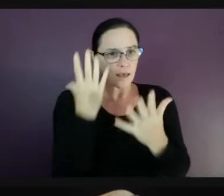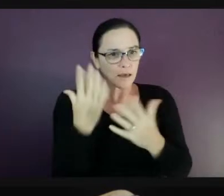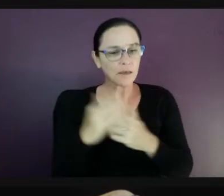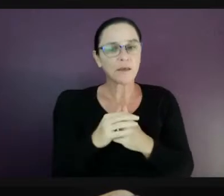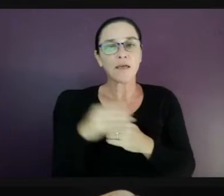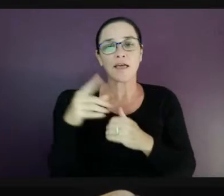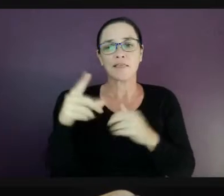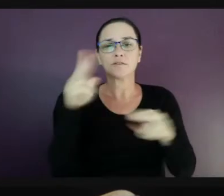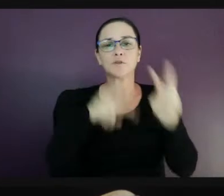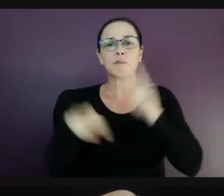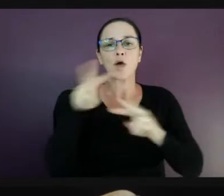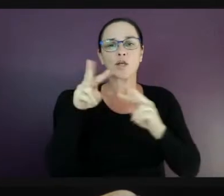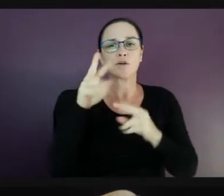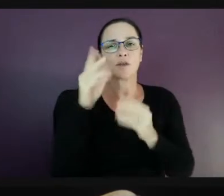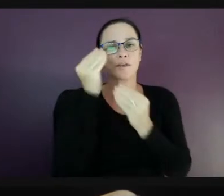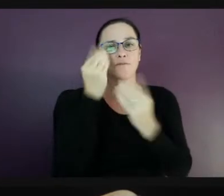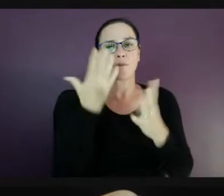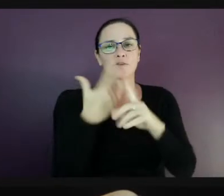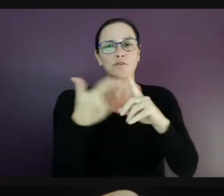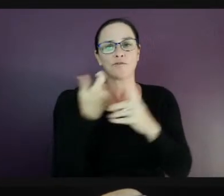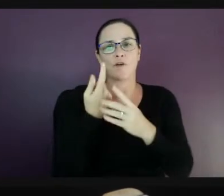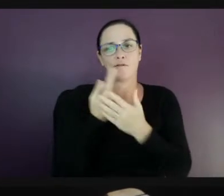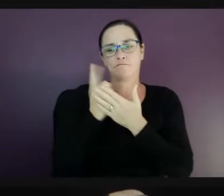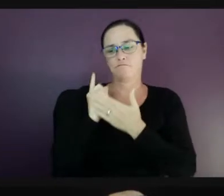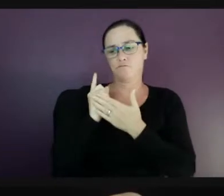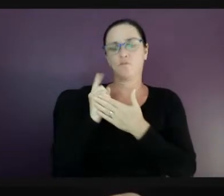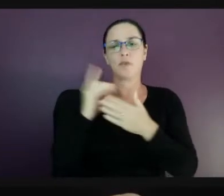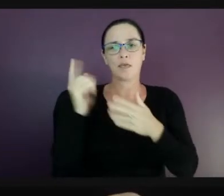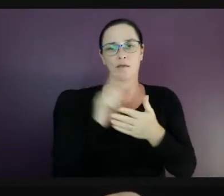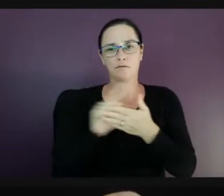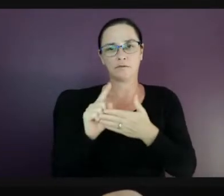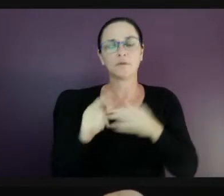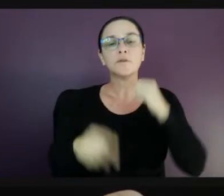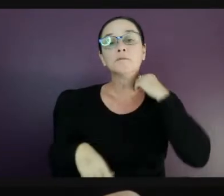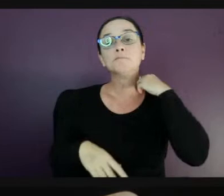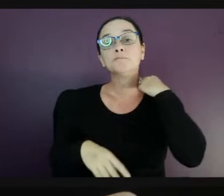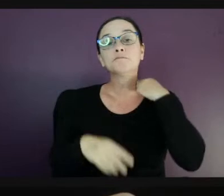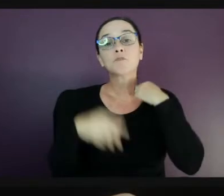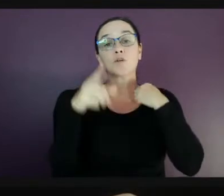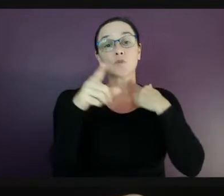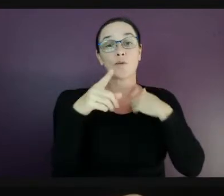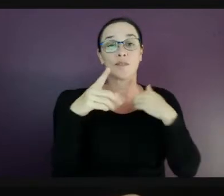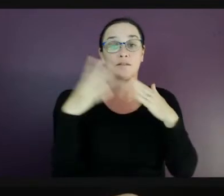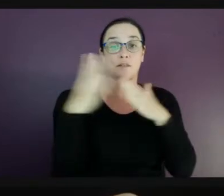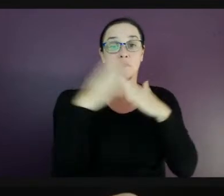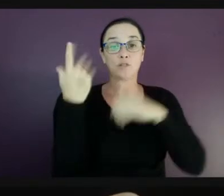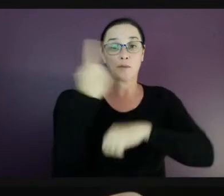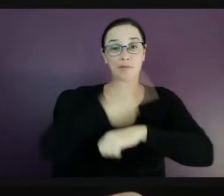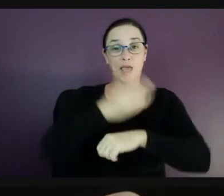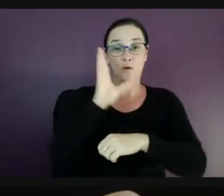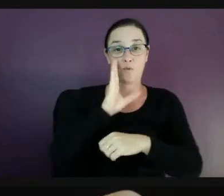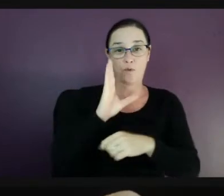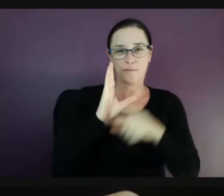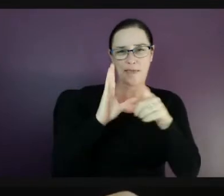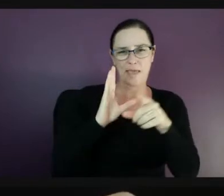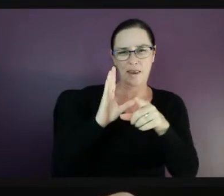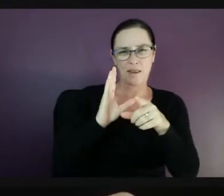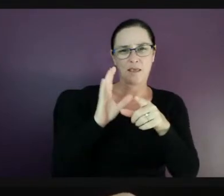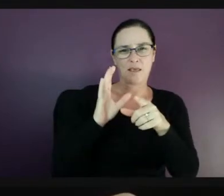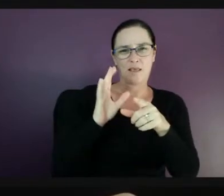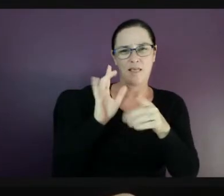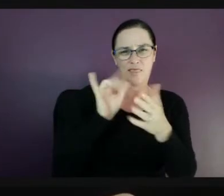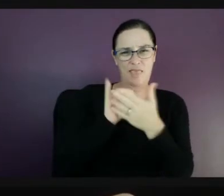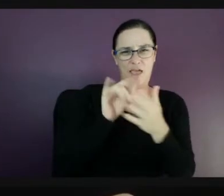the last week to start. Earthquake counts. There is that peak day, or actually the peak day would have been this one over here. But